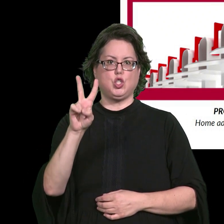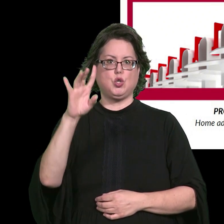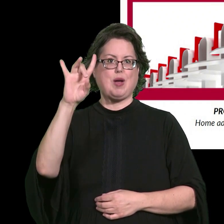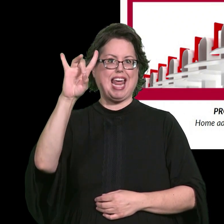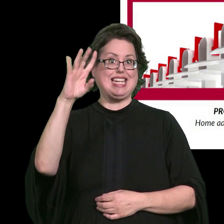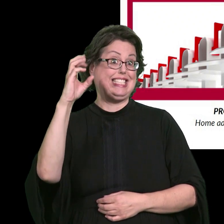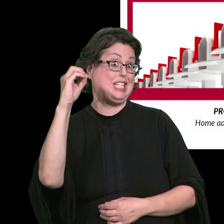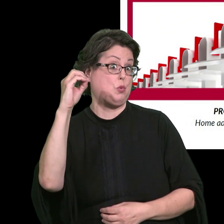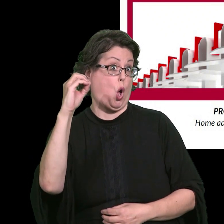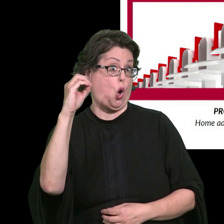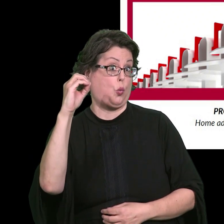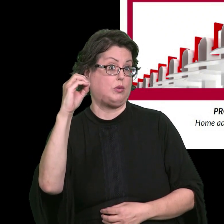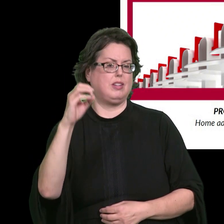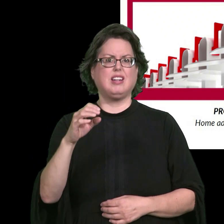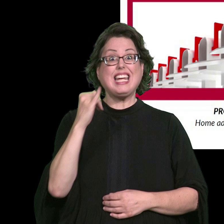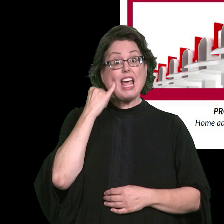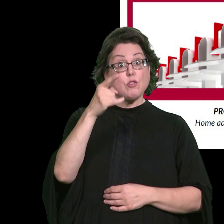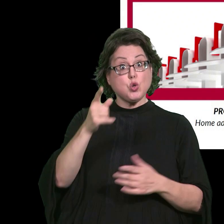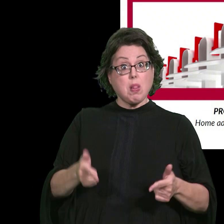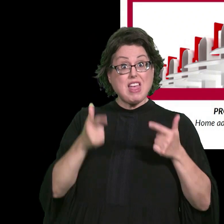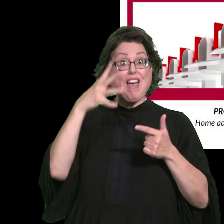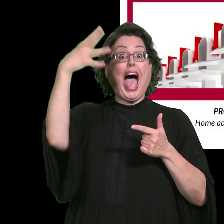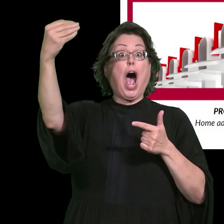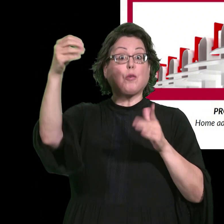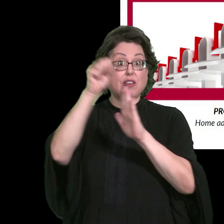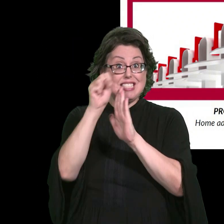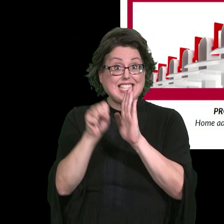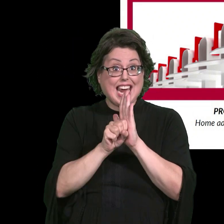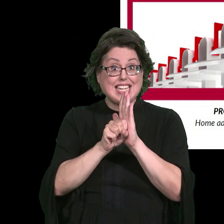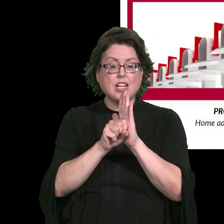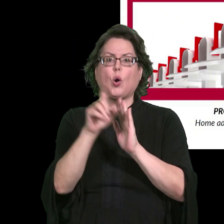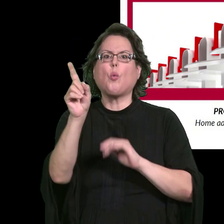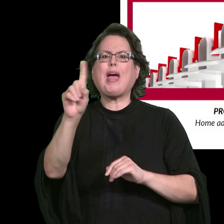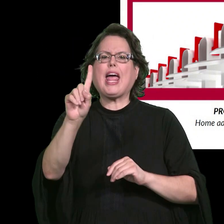1-717-787-5280. Out of state, go to